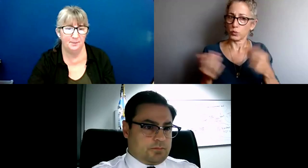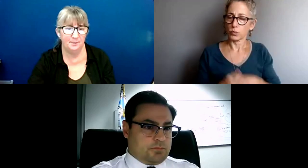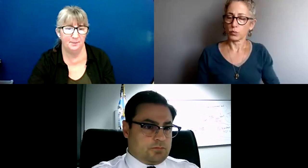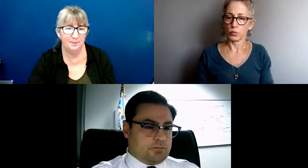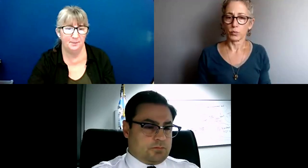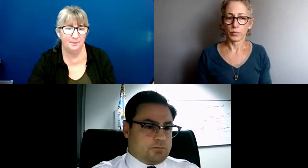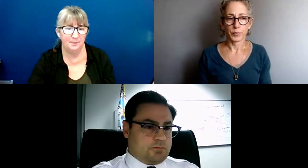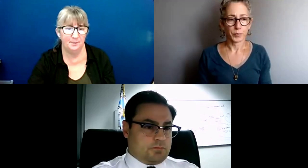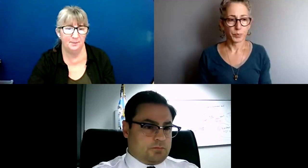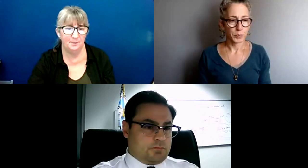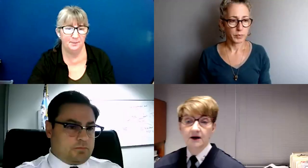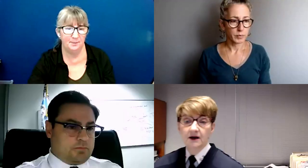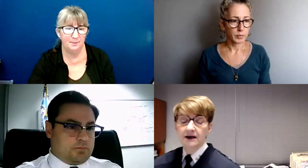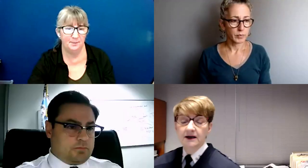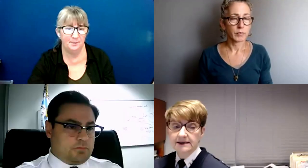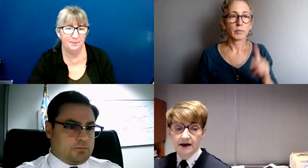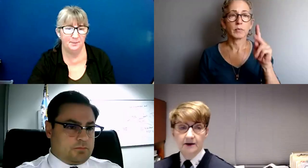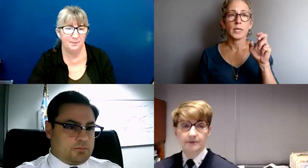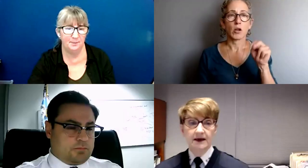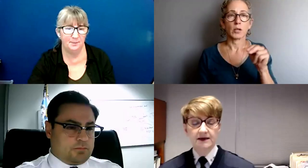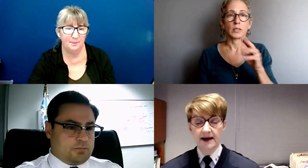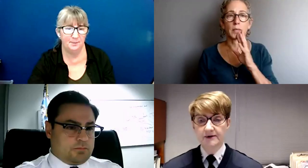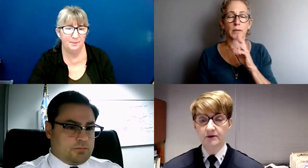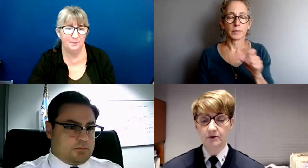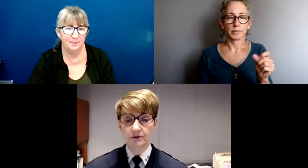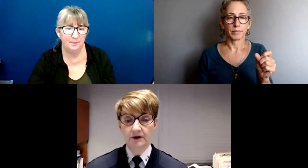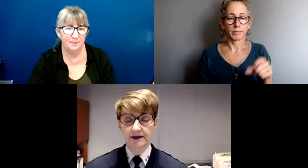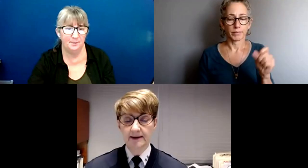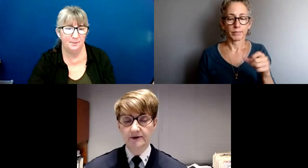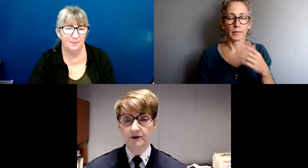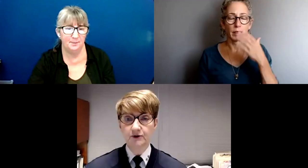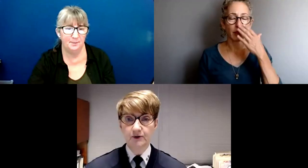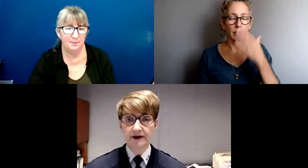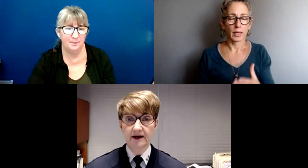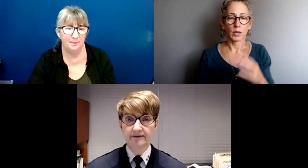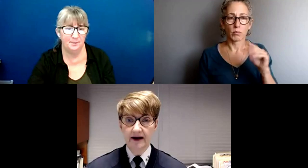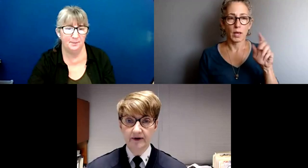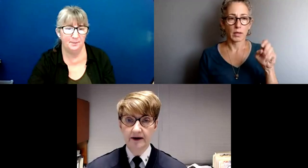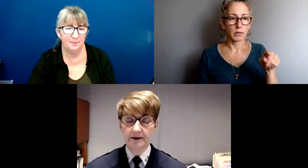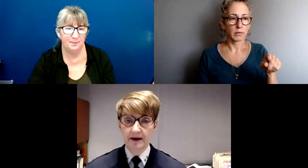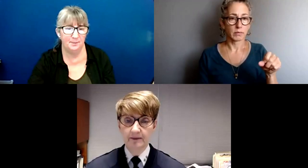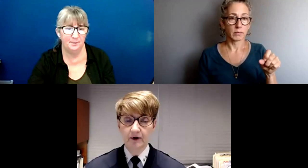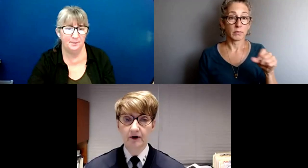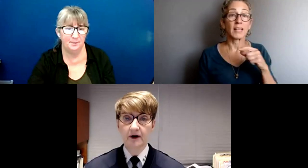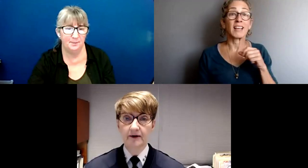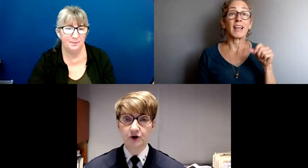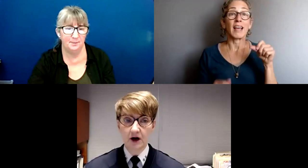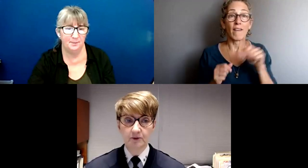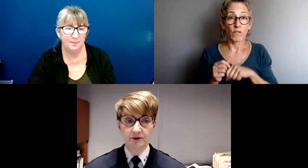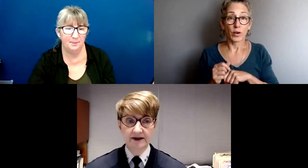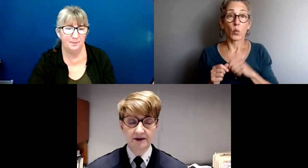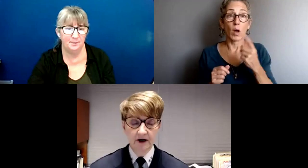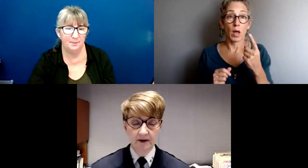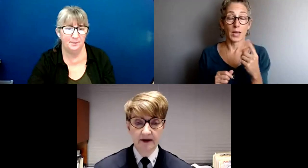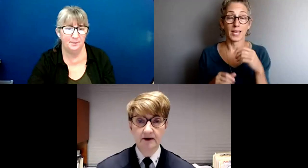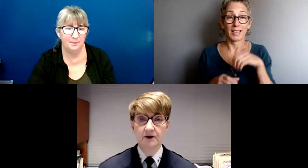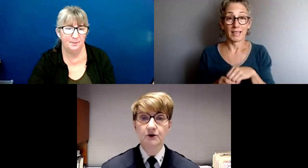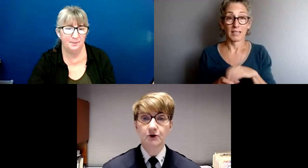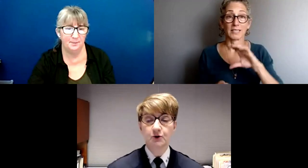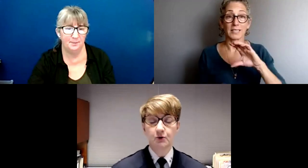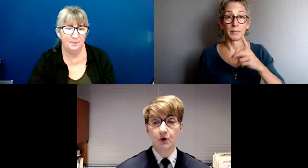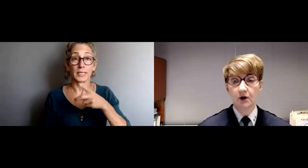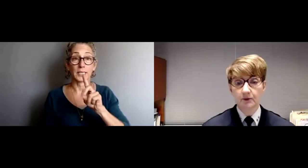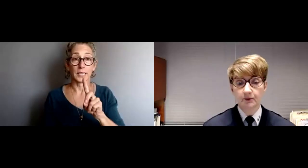Thank you, Mike, for the question. Yes, it's an absolute duty of every member of the Chicago Police Department